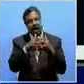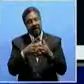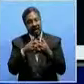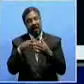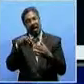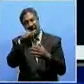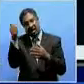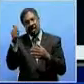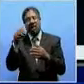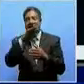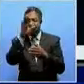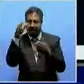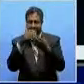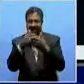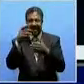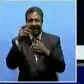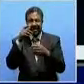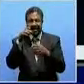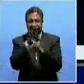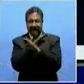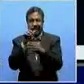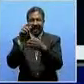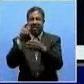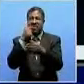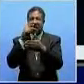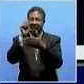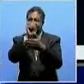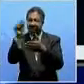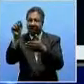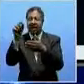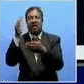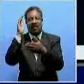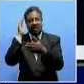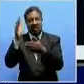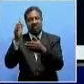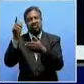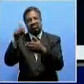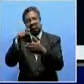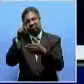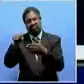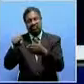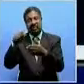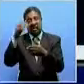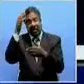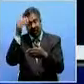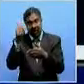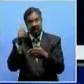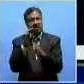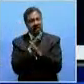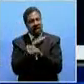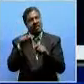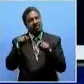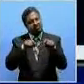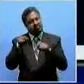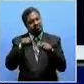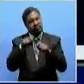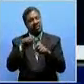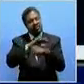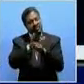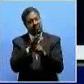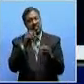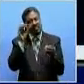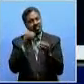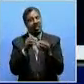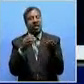on the red list will soon remove it from that category following measures that have been taken to address the pandemic. She was